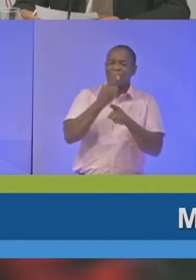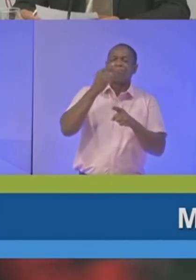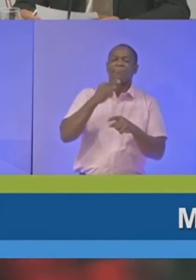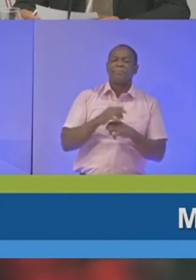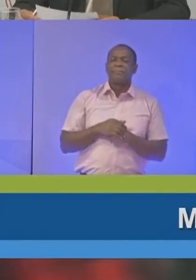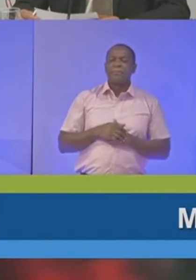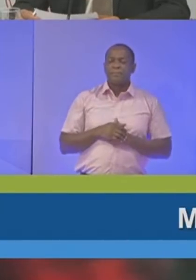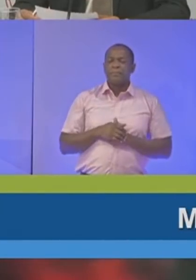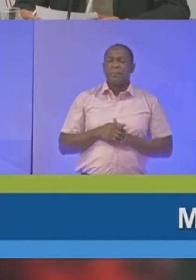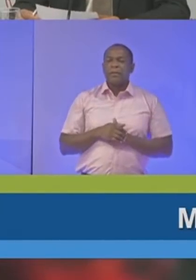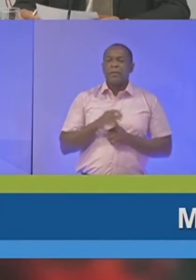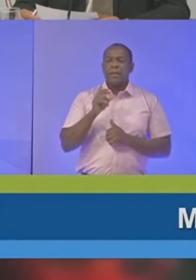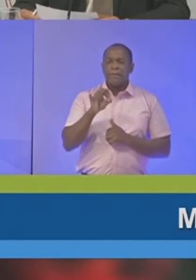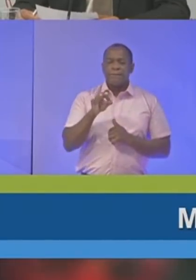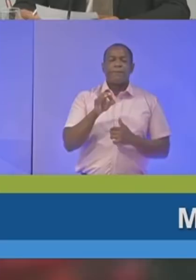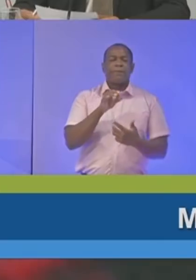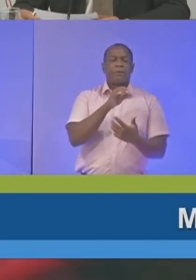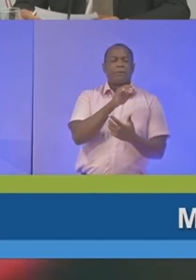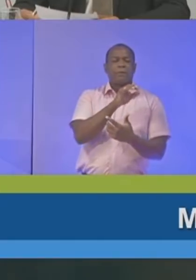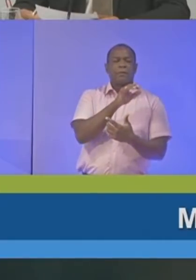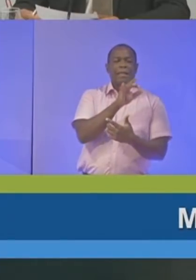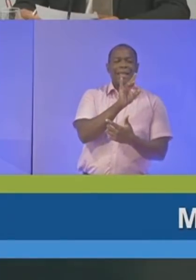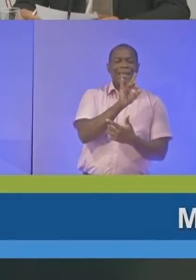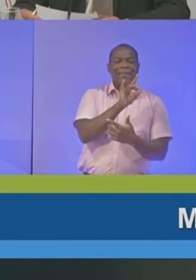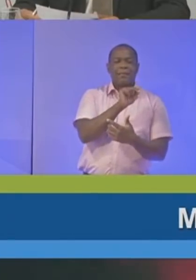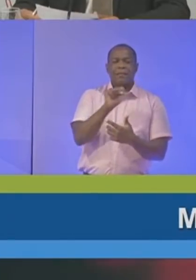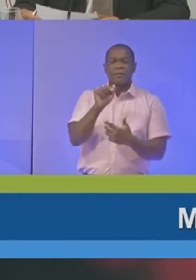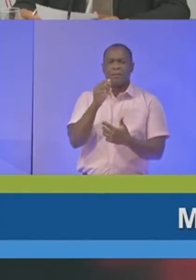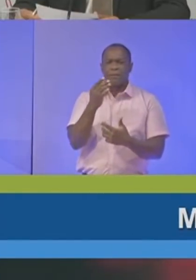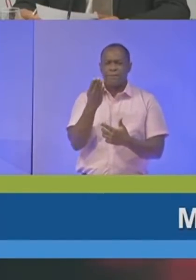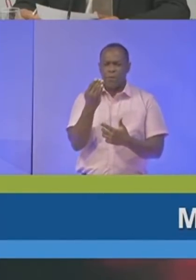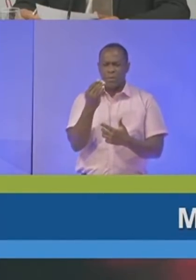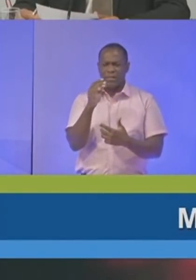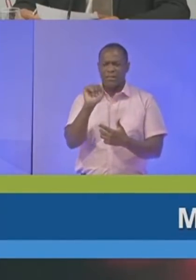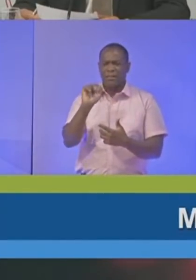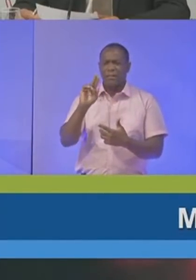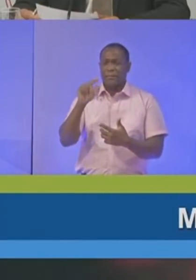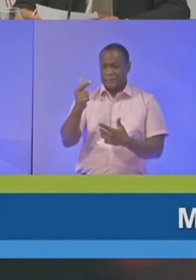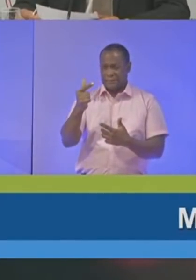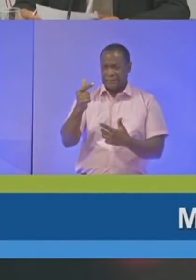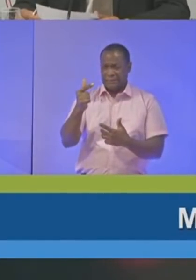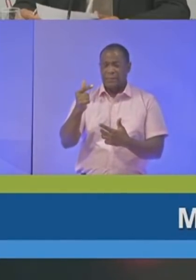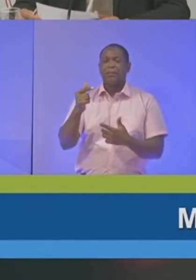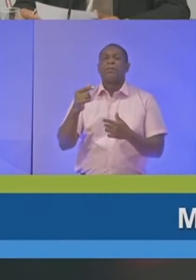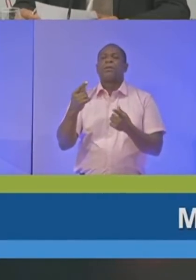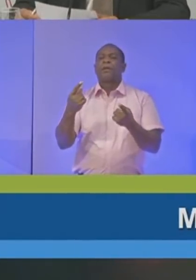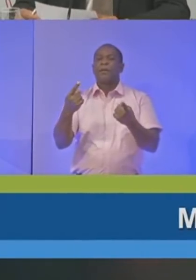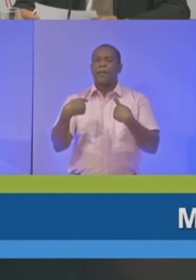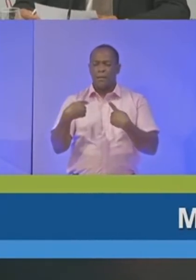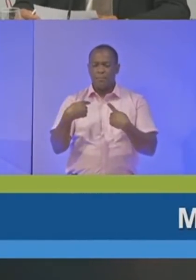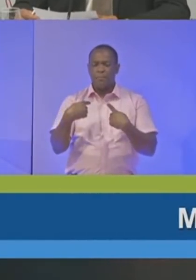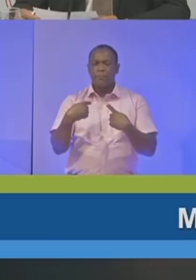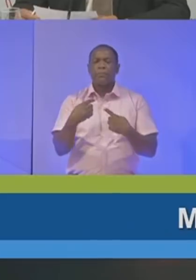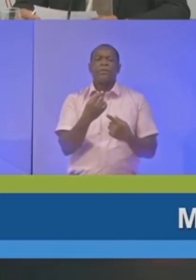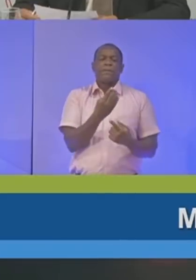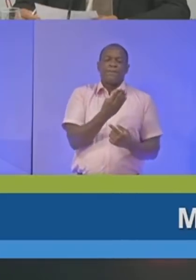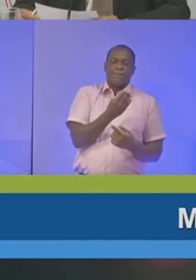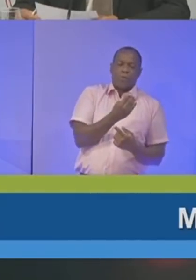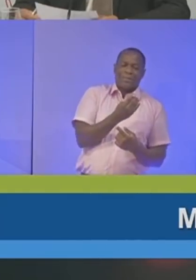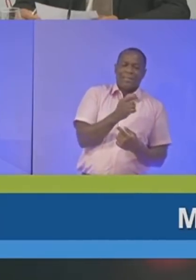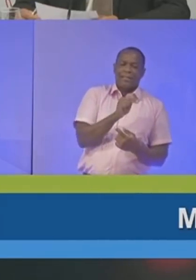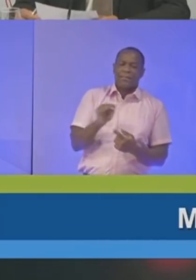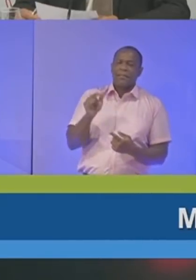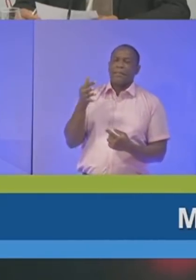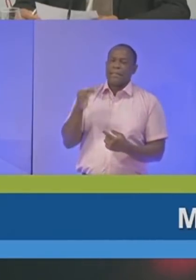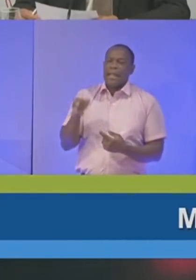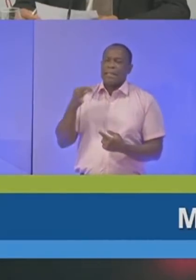8th and 14th of August, you come in between the 14th to 19th of February. If you receive